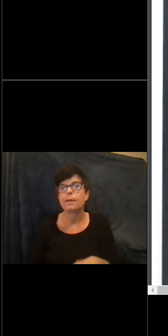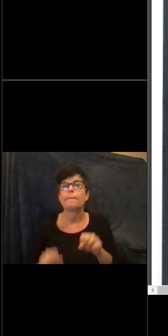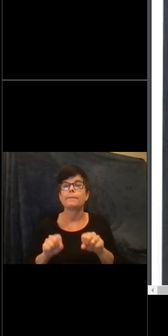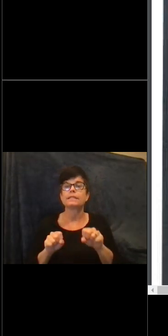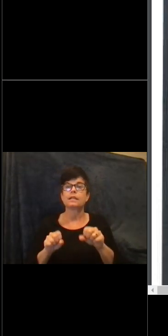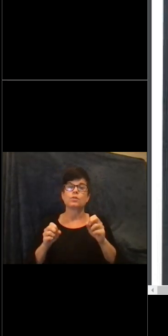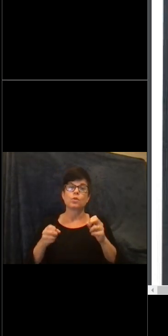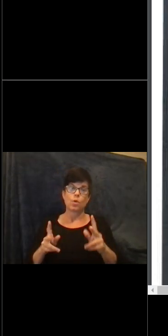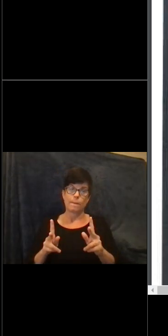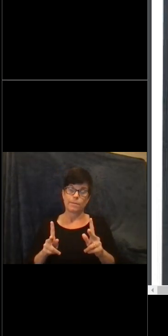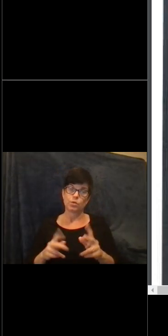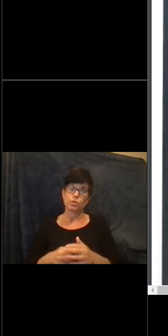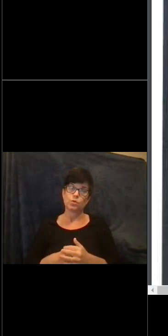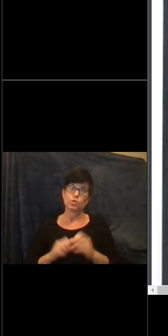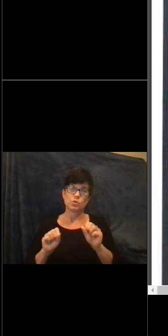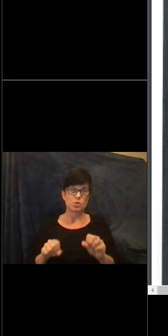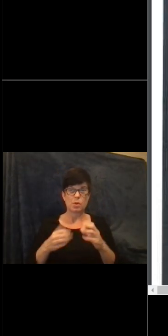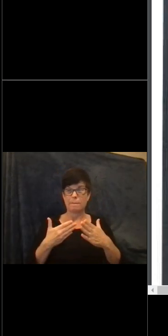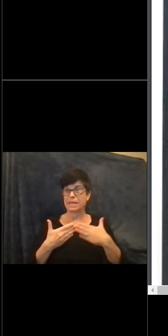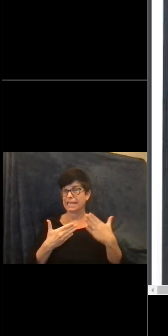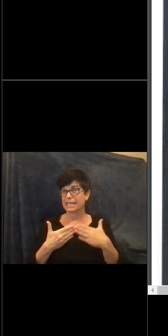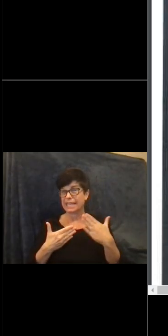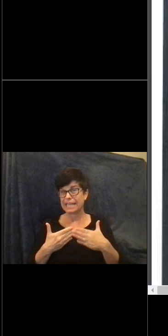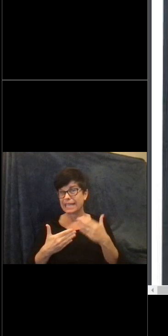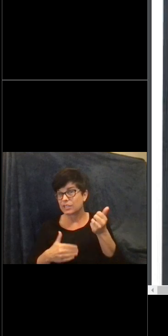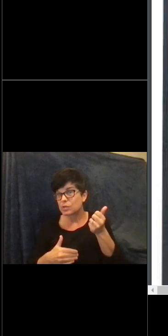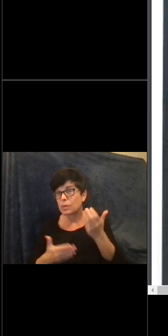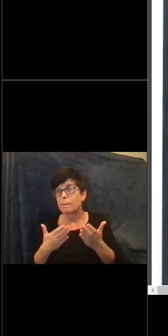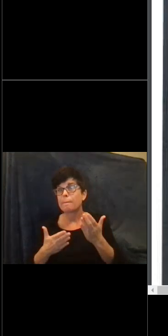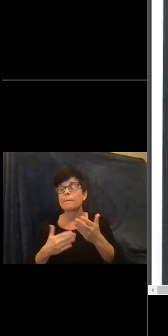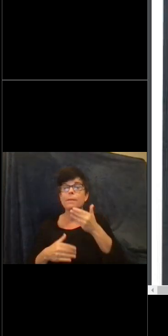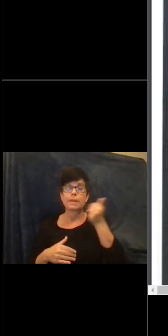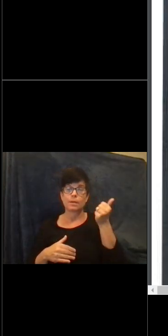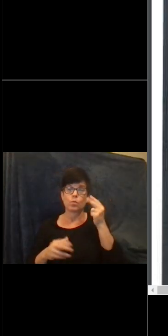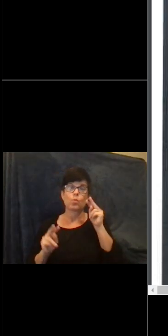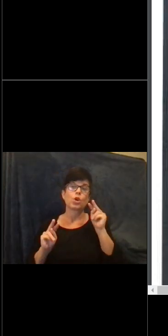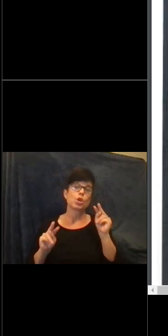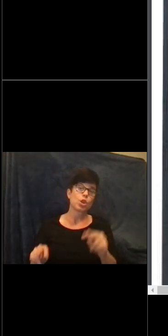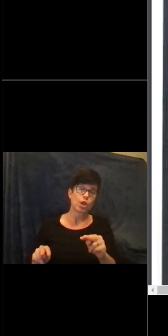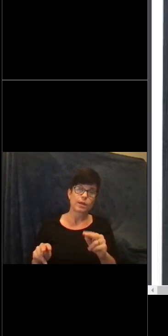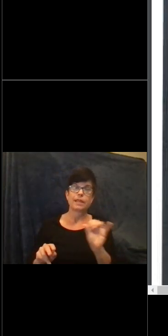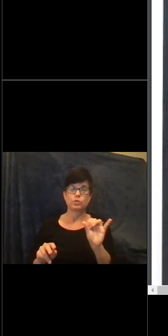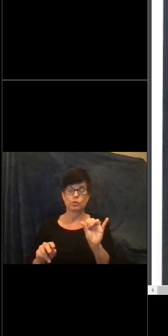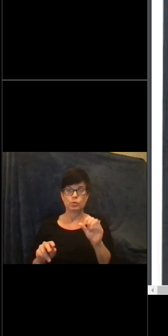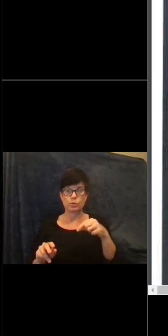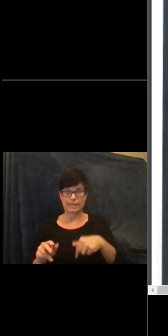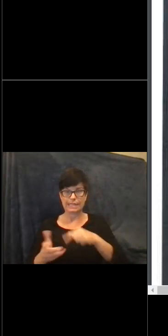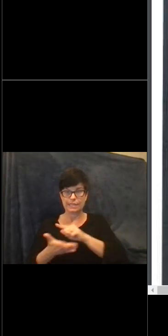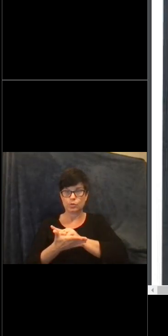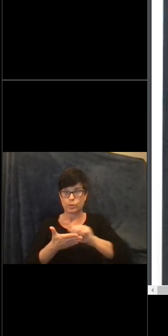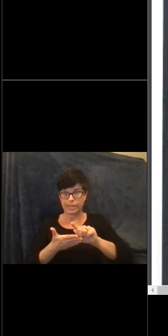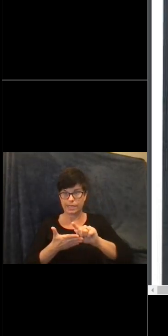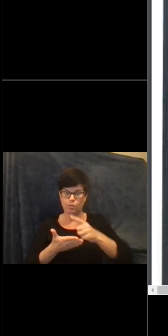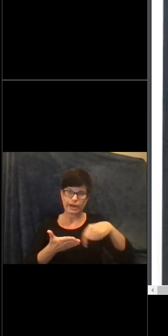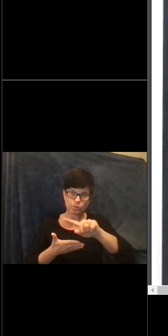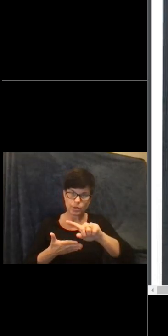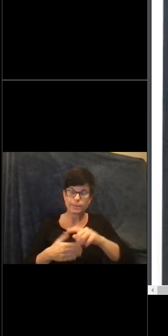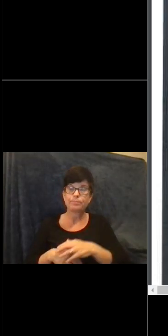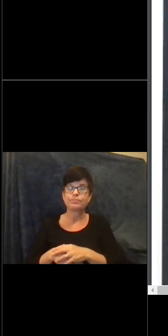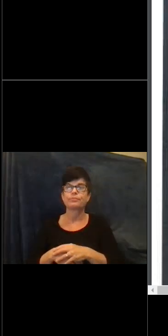could be easier and maybe better, and we're going to look at that too in the next week. So all of that can